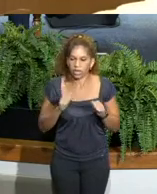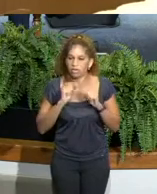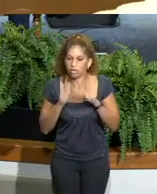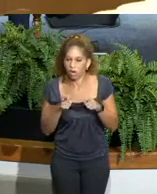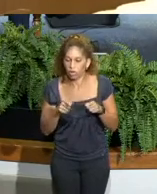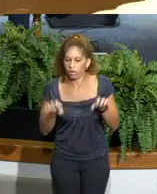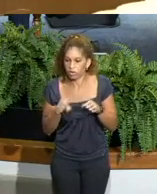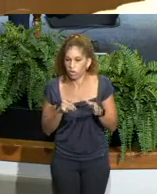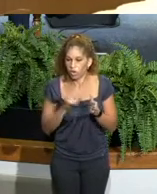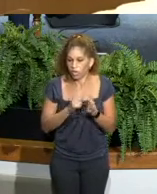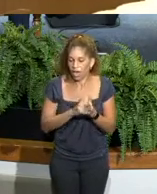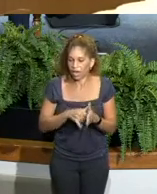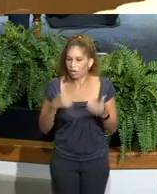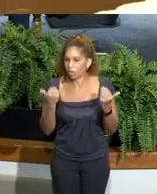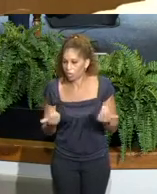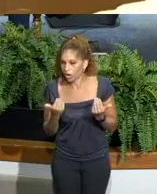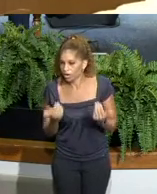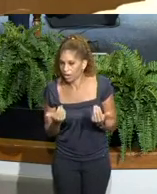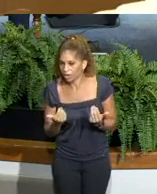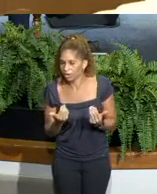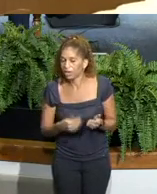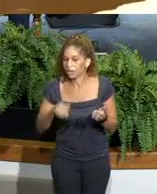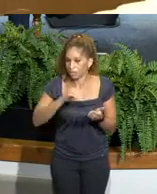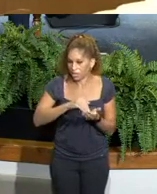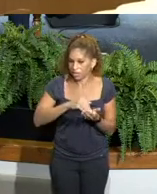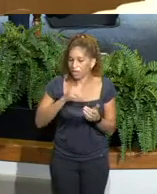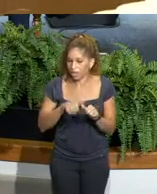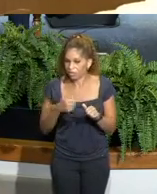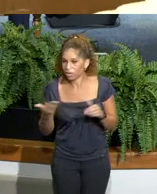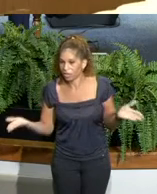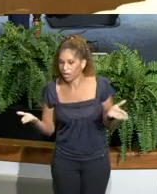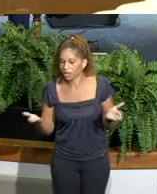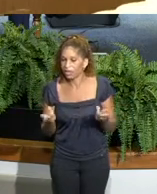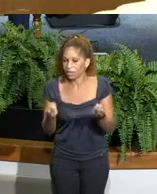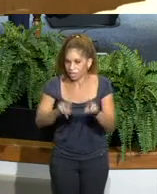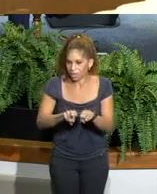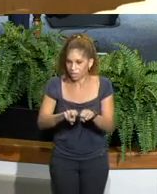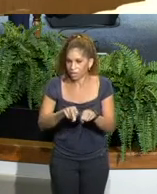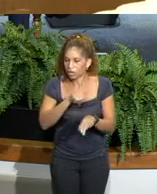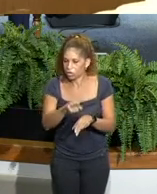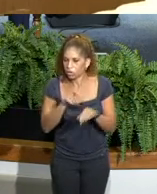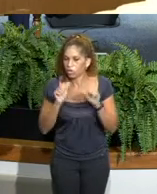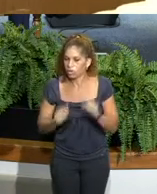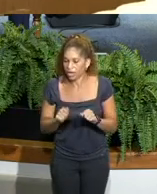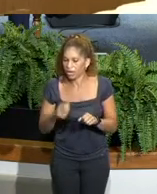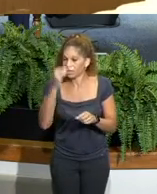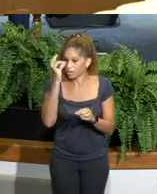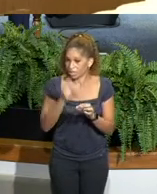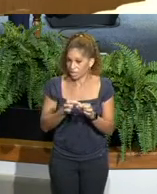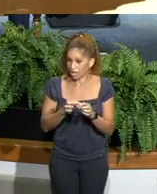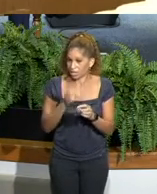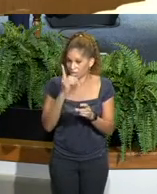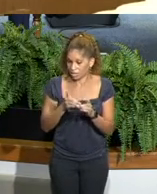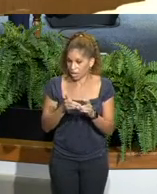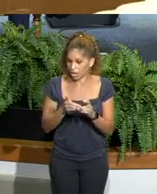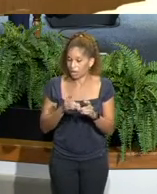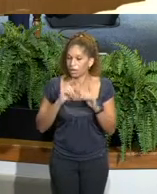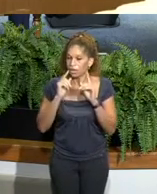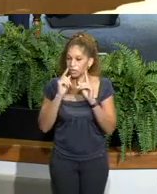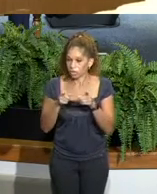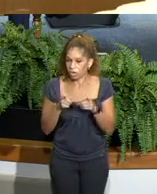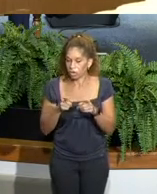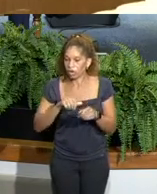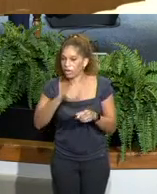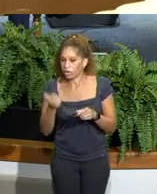it right where you are in the midst of everything else that's going on. You can decide to go in